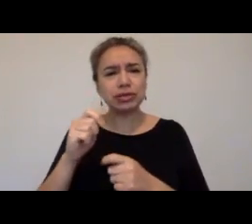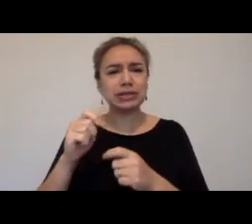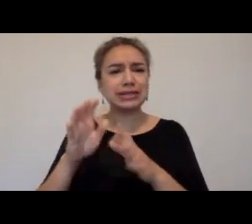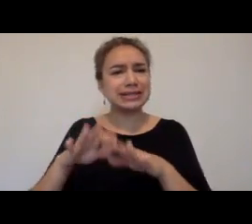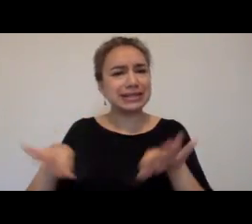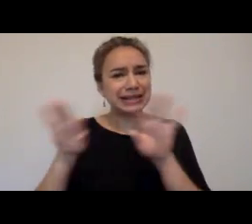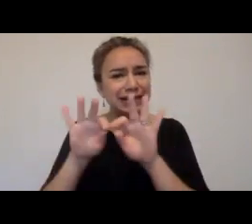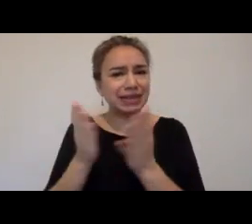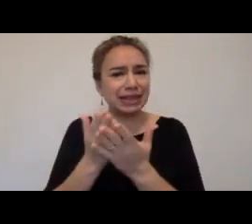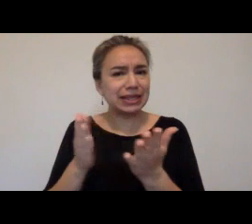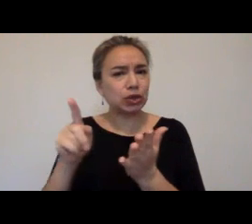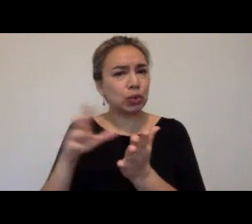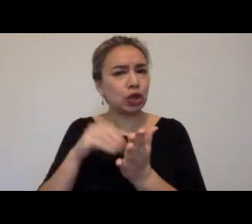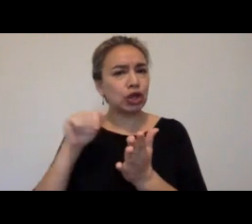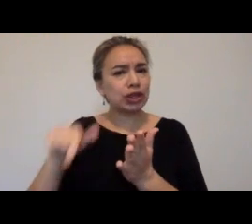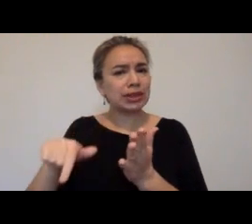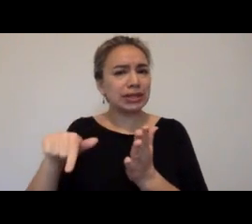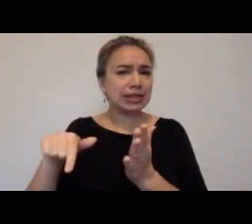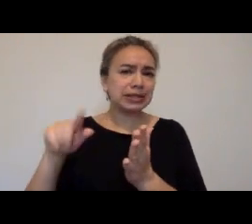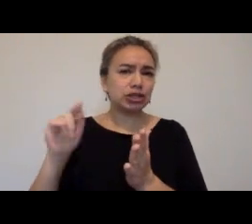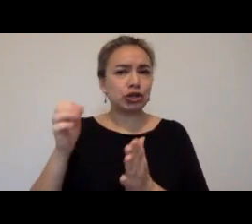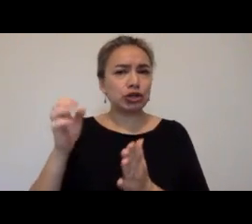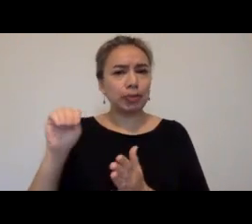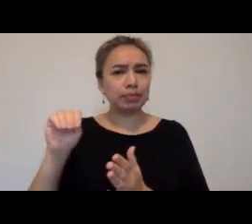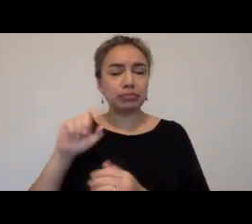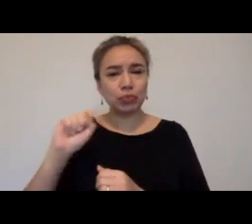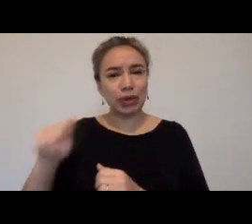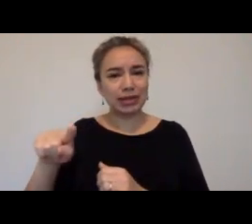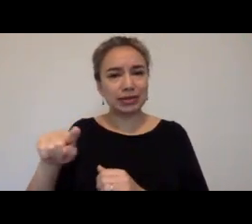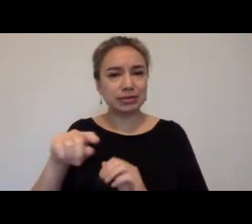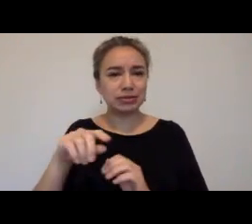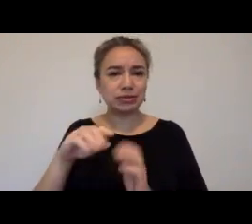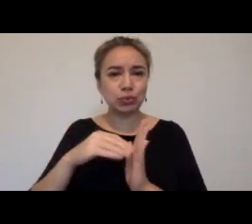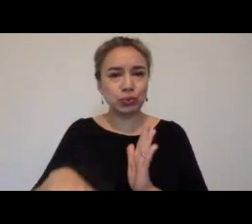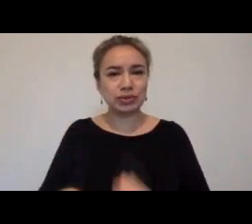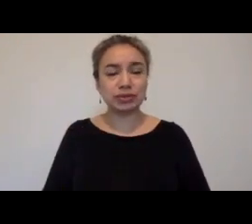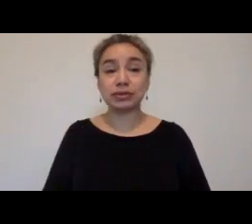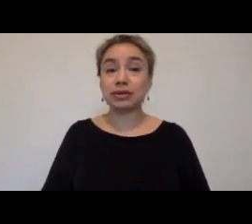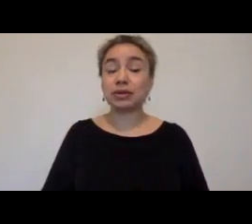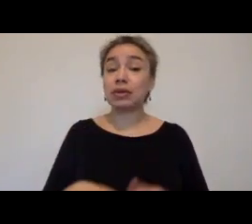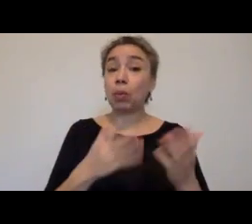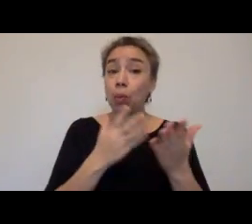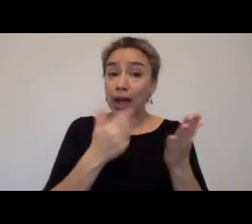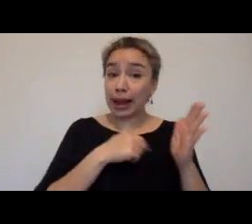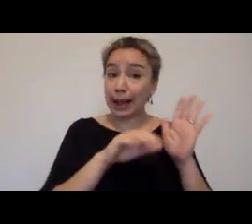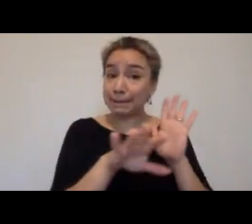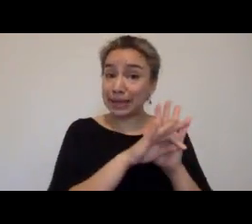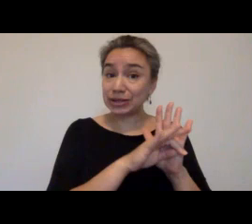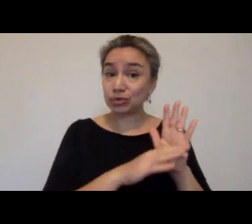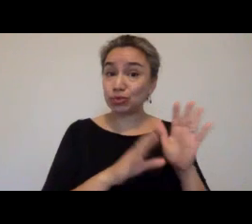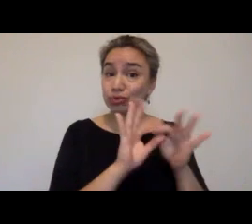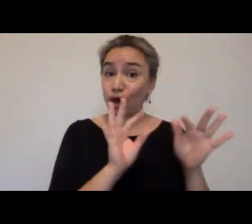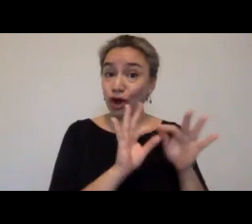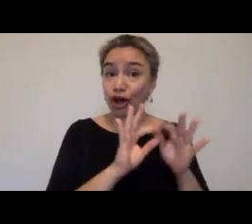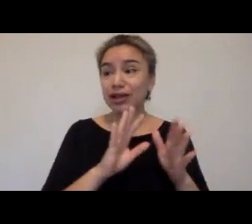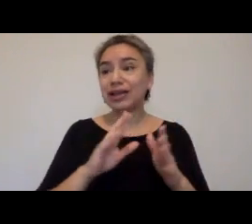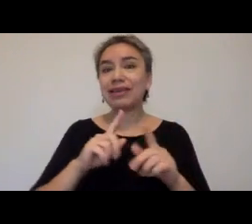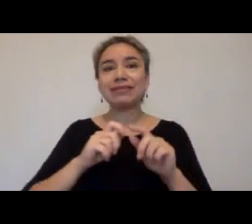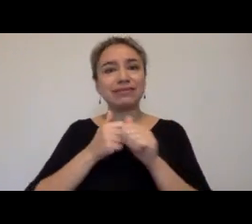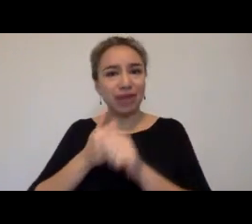term to students? And this is something, right, the things I chose to talk about are based on the answers that I've received to that question,